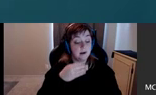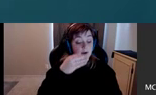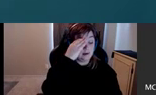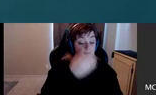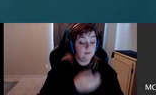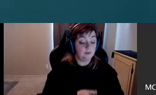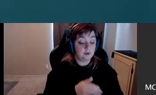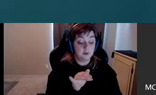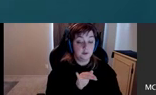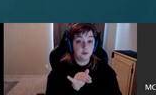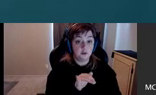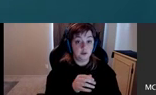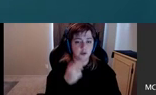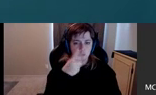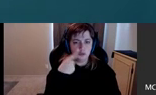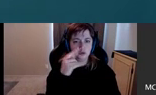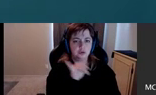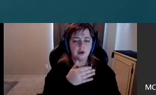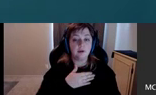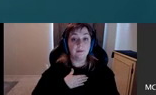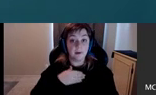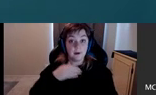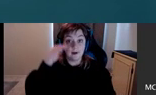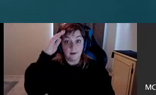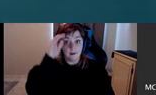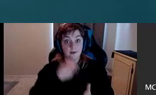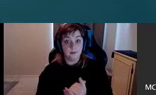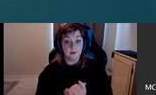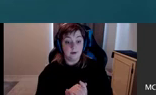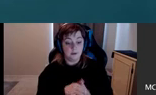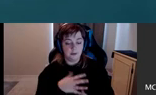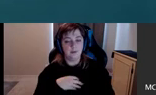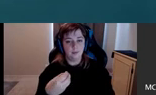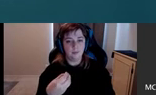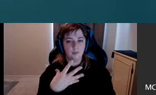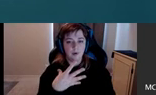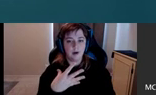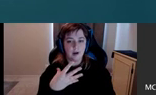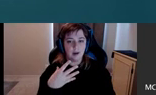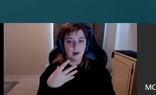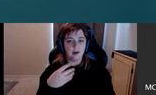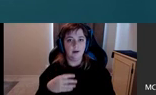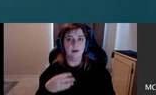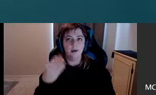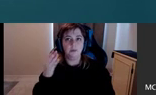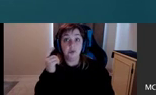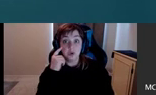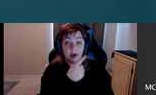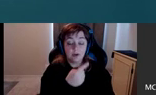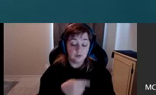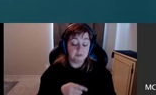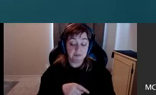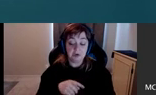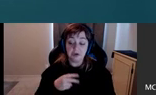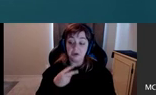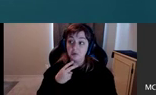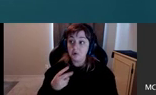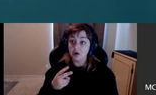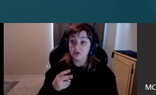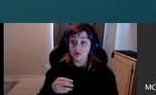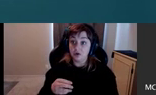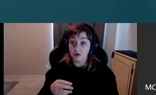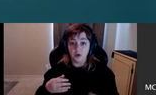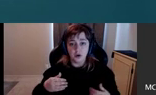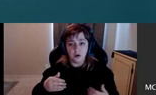eyes. But it was really cool to be able to show them a young black boy who's a superhero. And